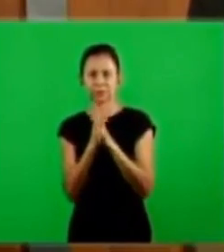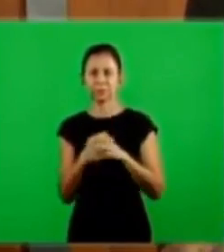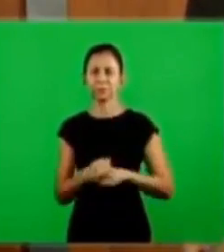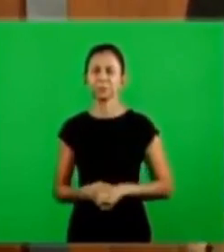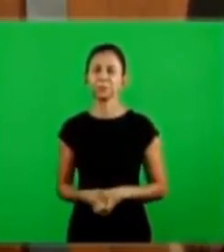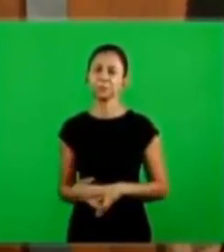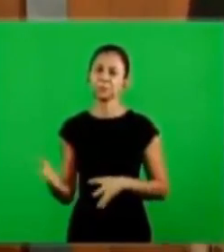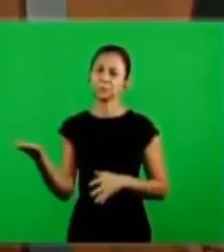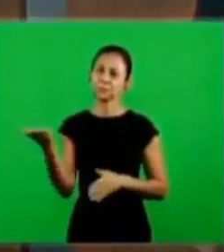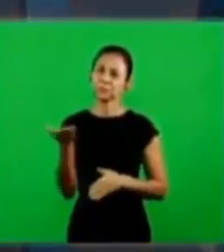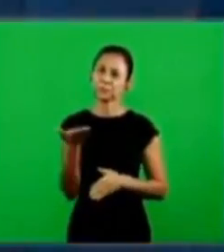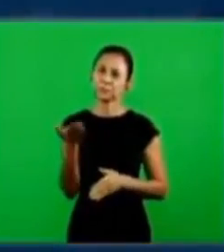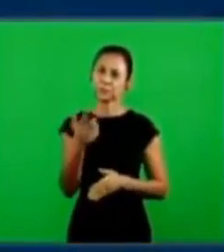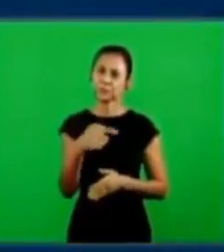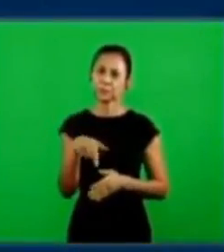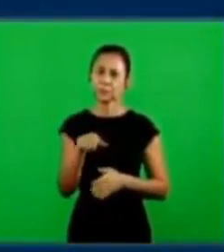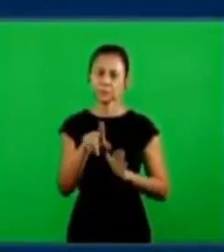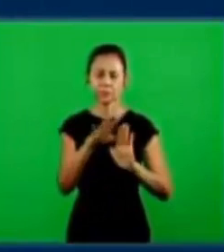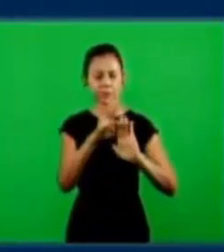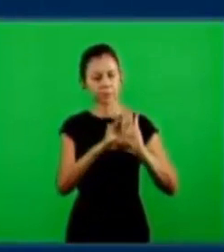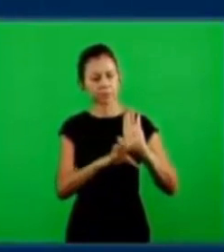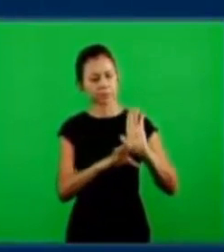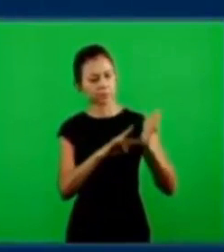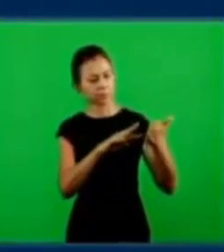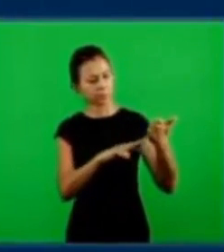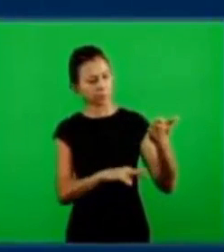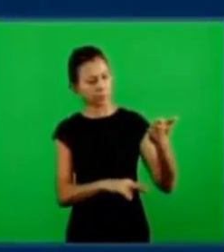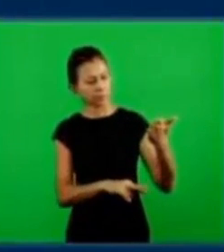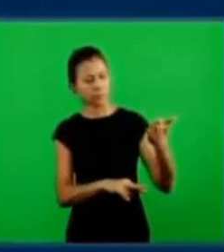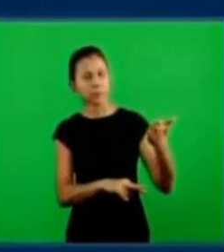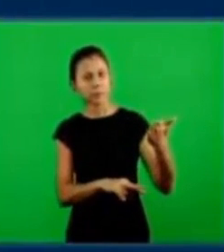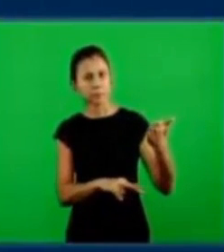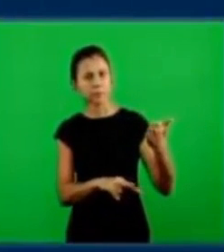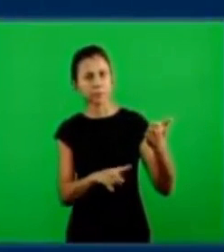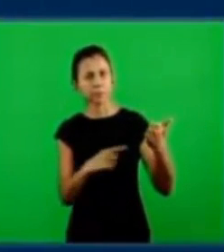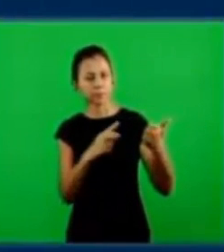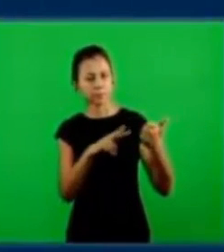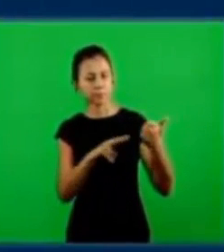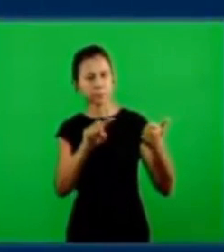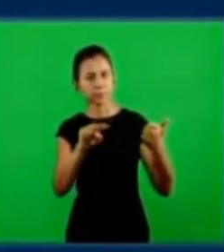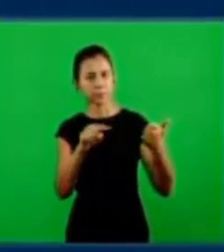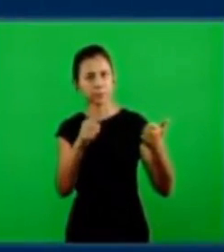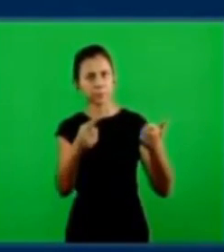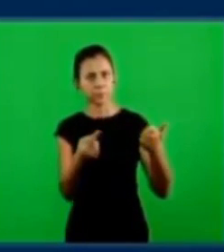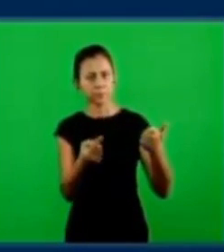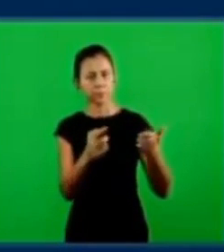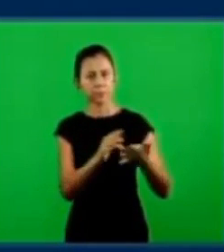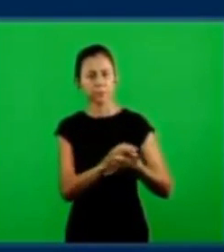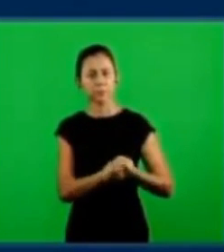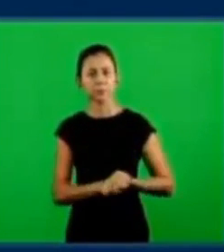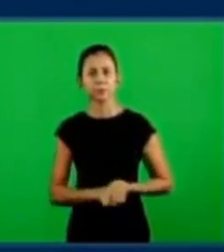Now I invite you to read the texts, and as we read,